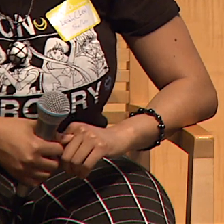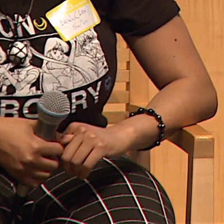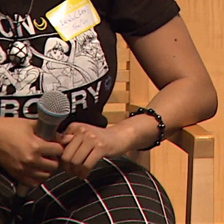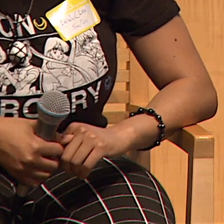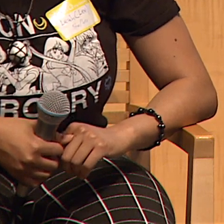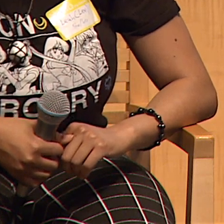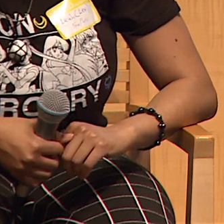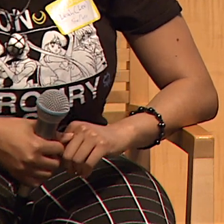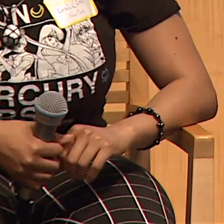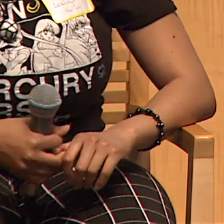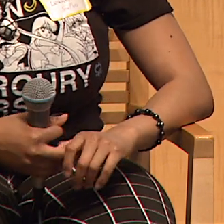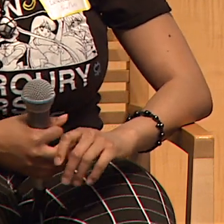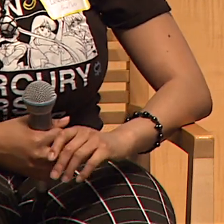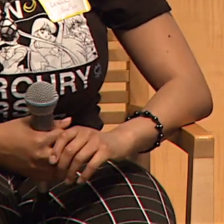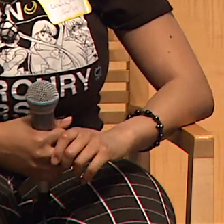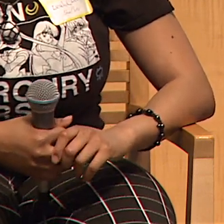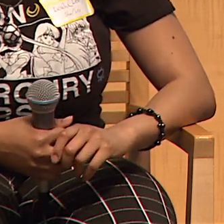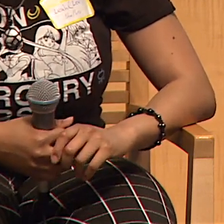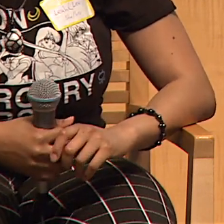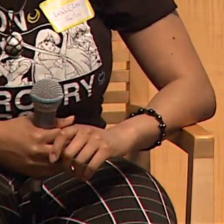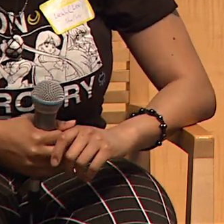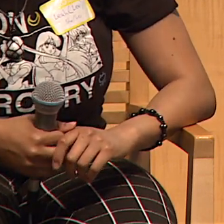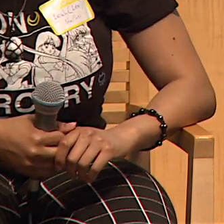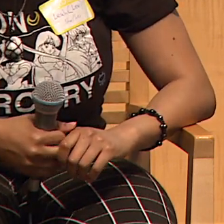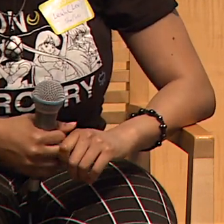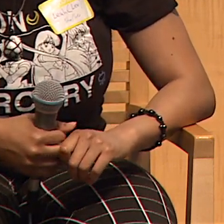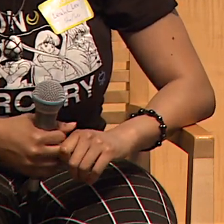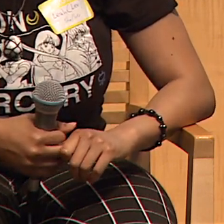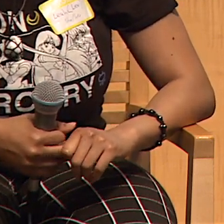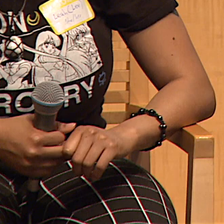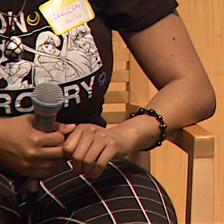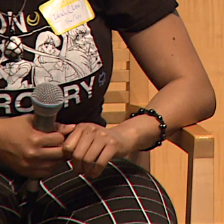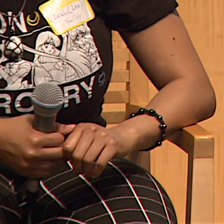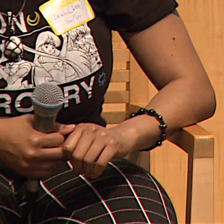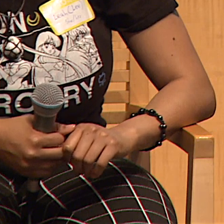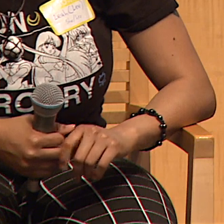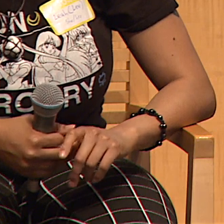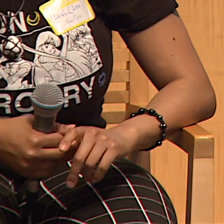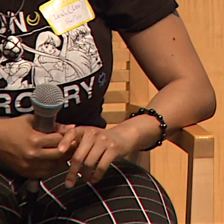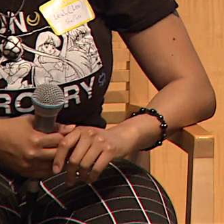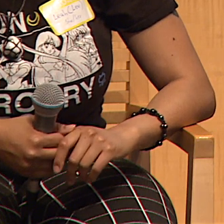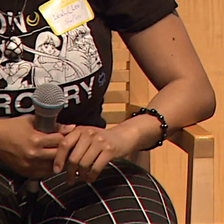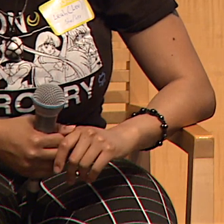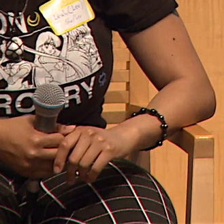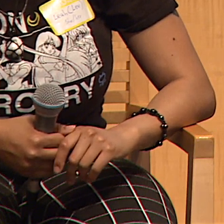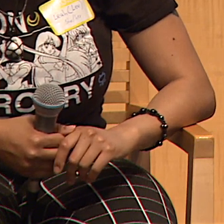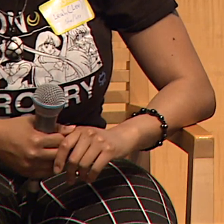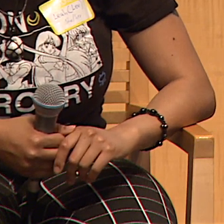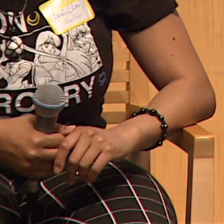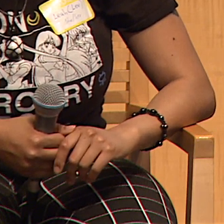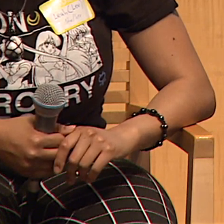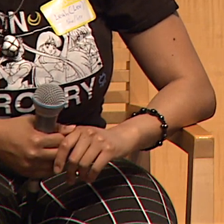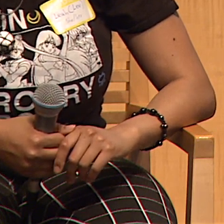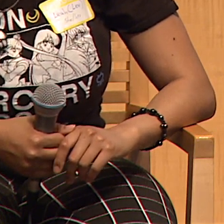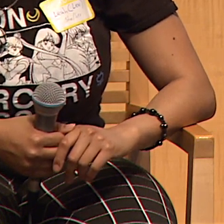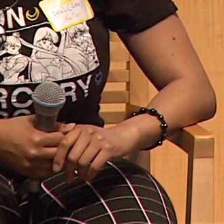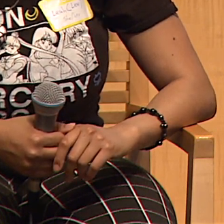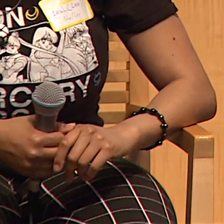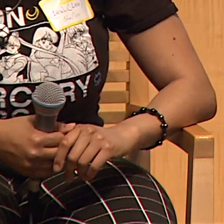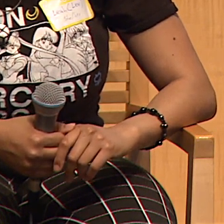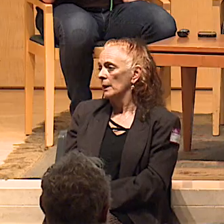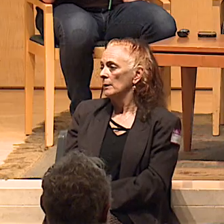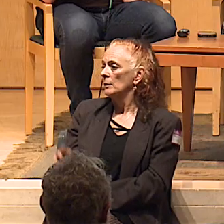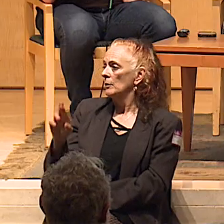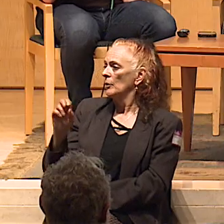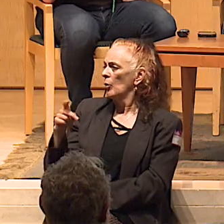what really pushes us to do, like, more interesting things. I that is something about just art in general that I love. It's the ropey strand